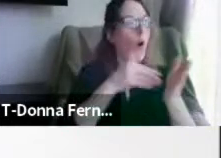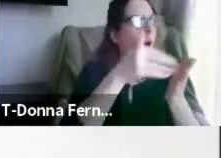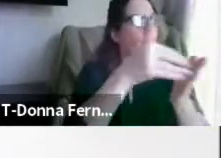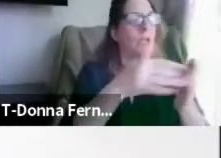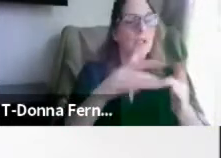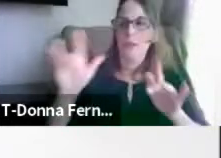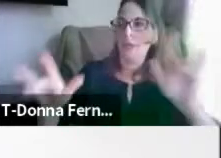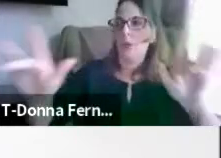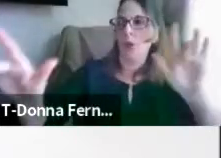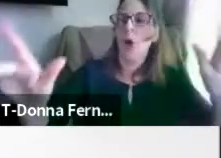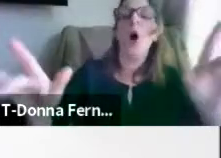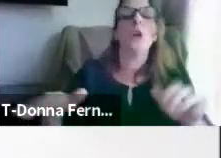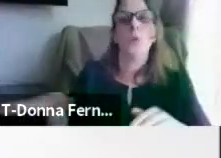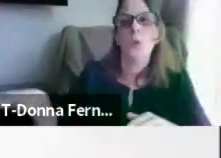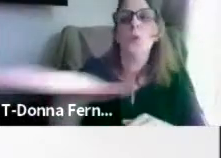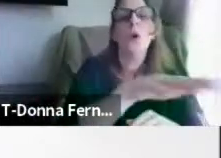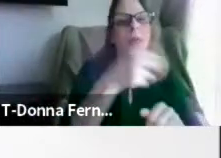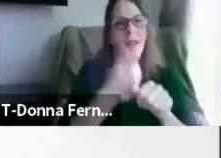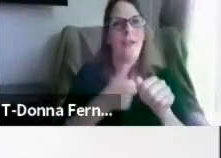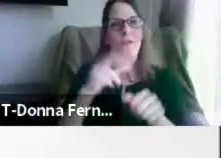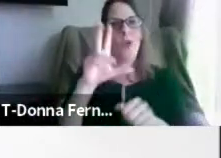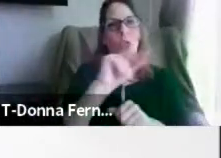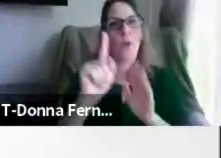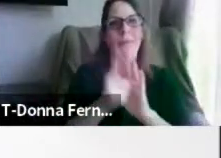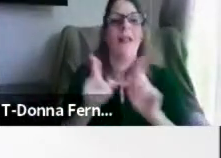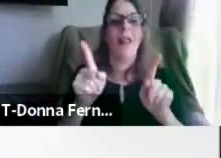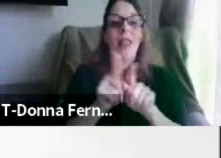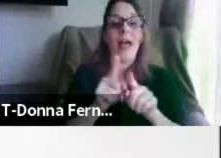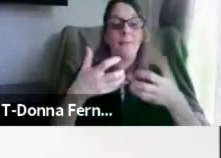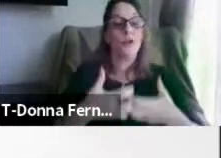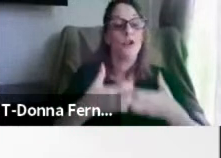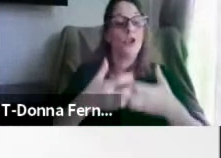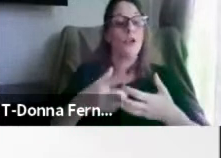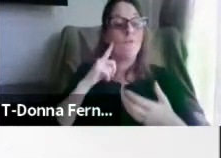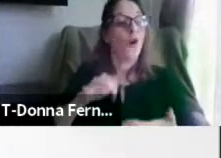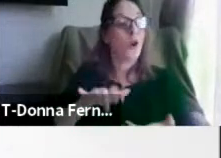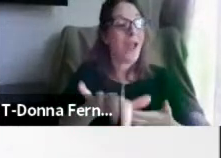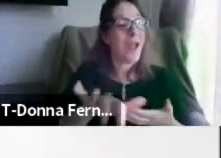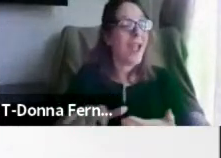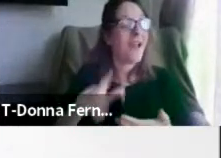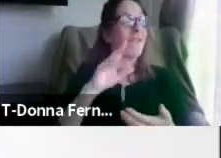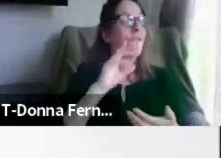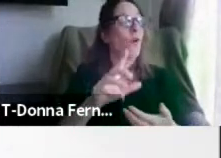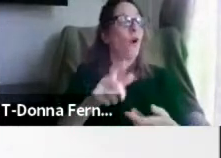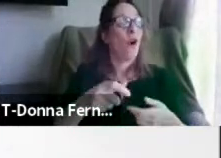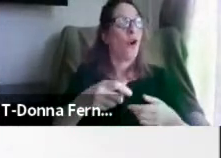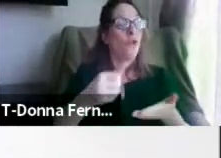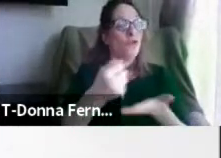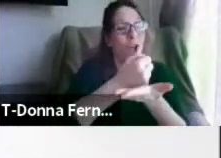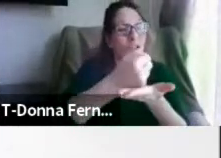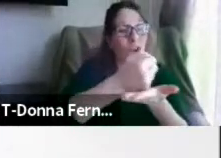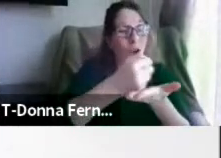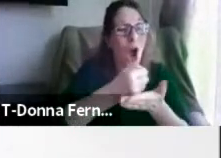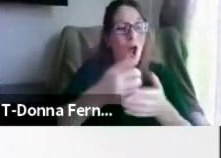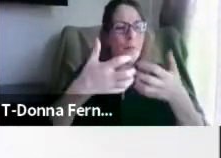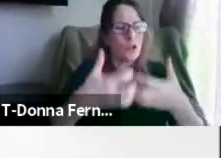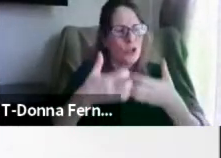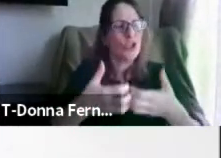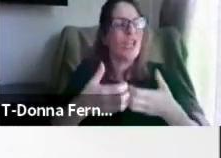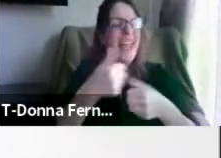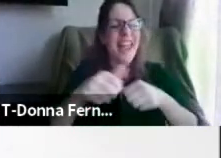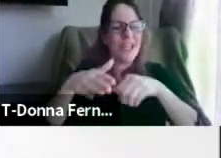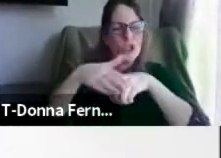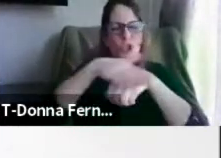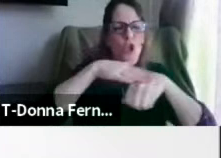between businesses. Your cash transaction machines, your credit card transactions machines, any